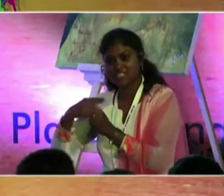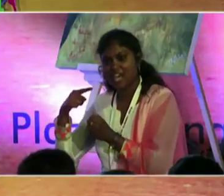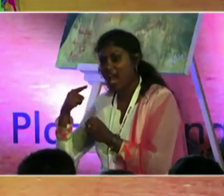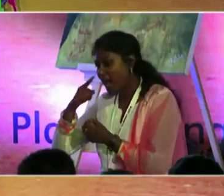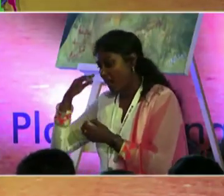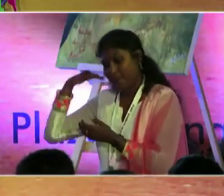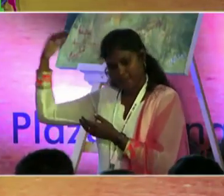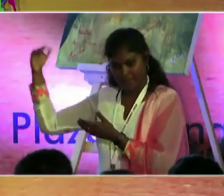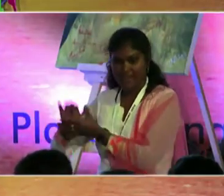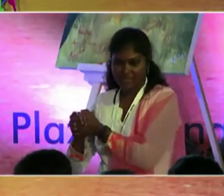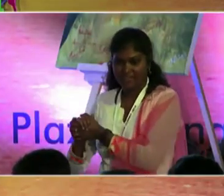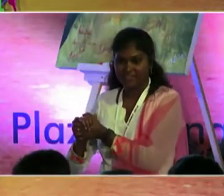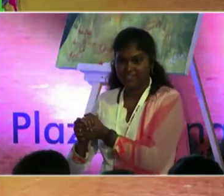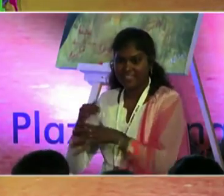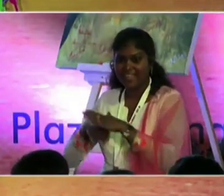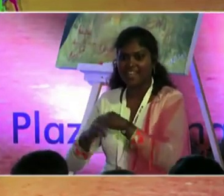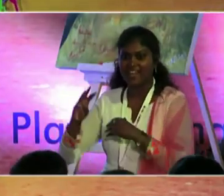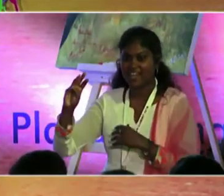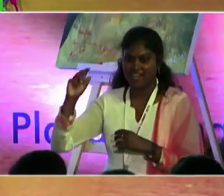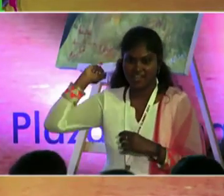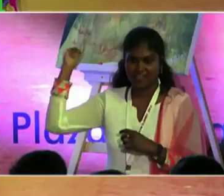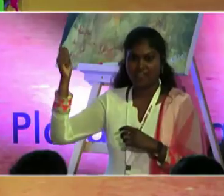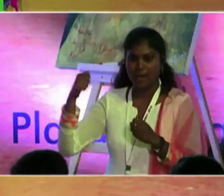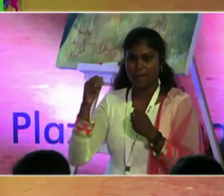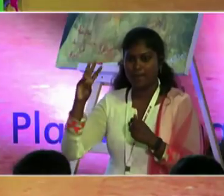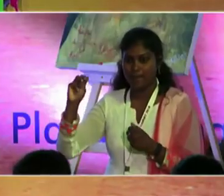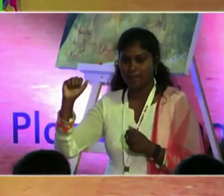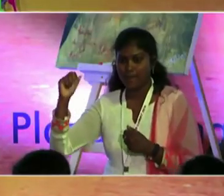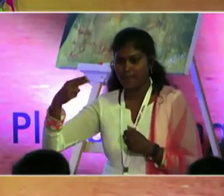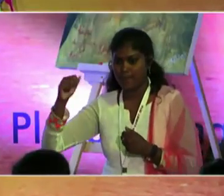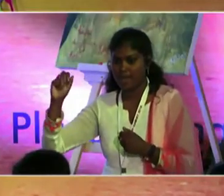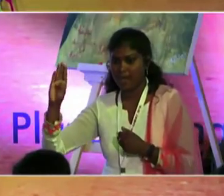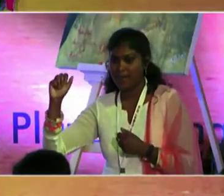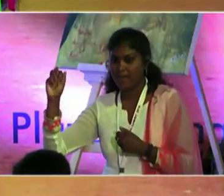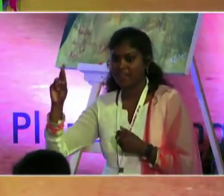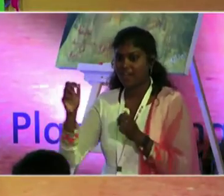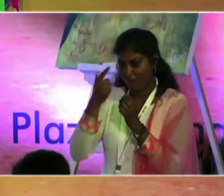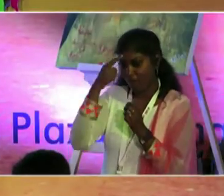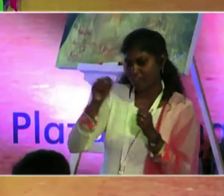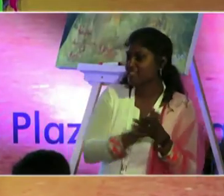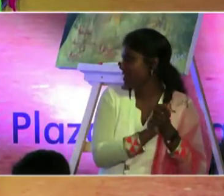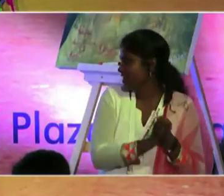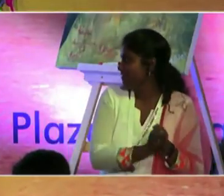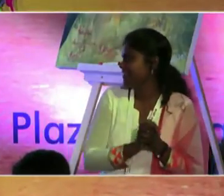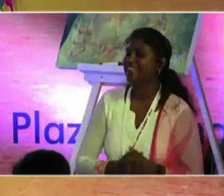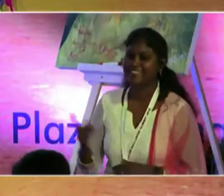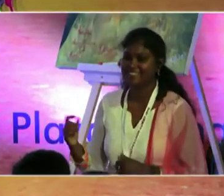and humility. But he stood loyally for his friend till his last